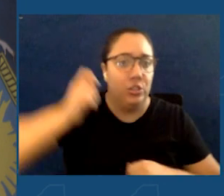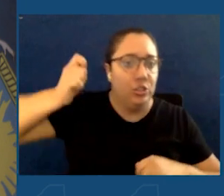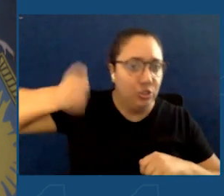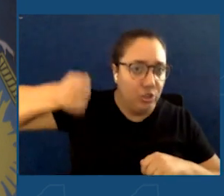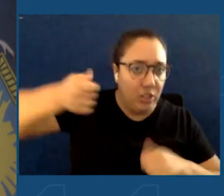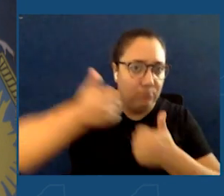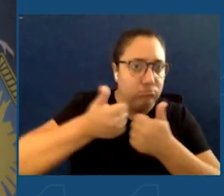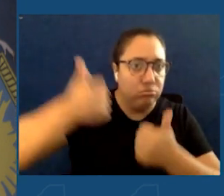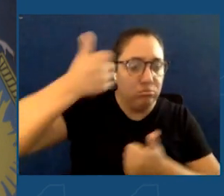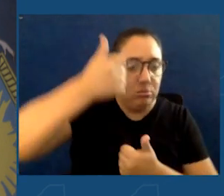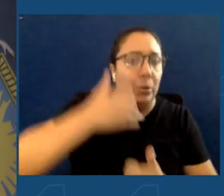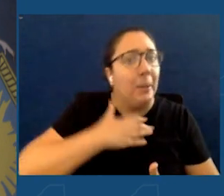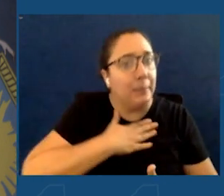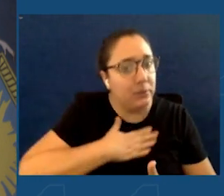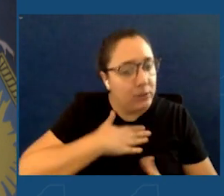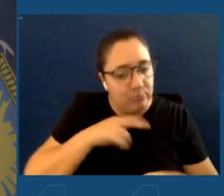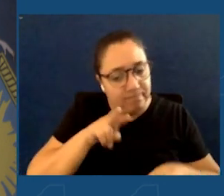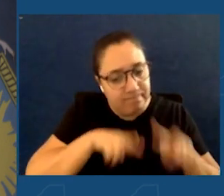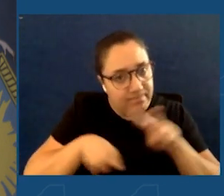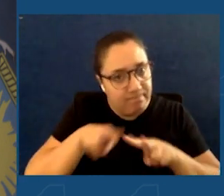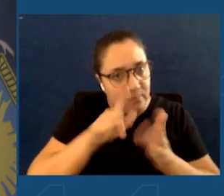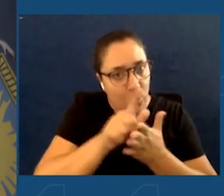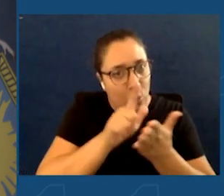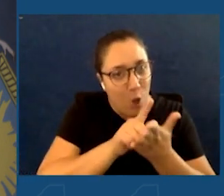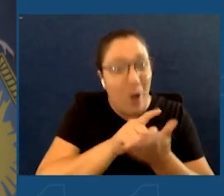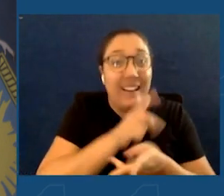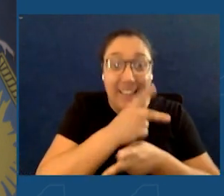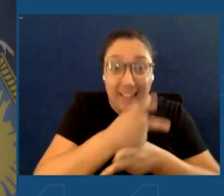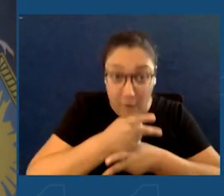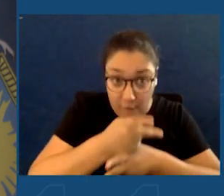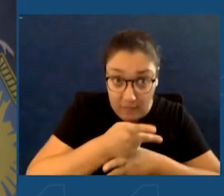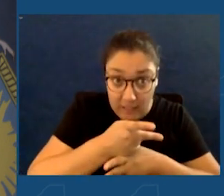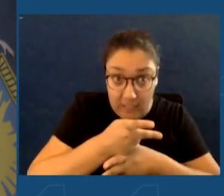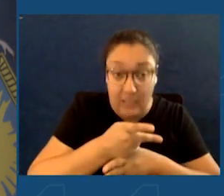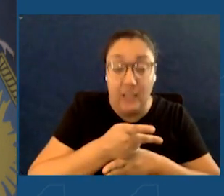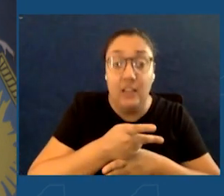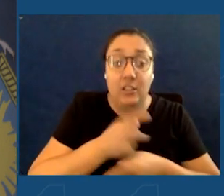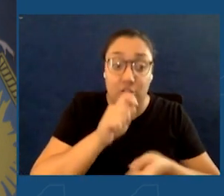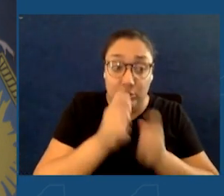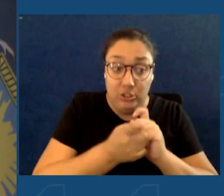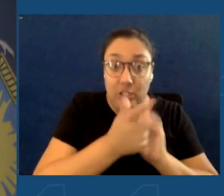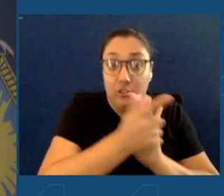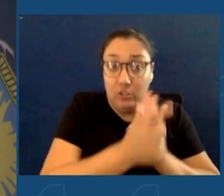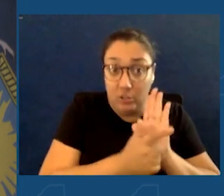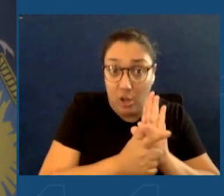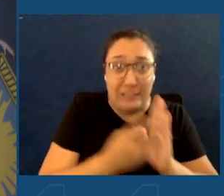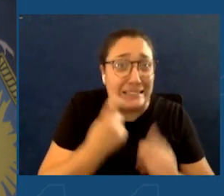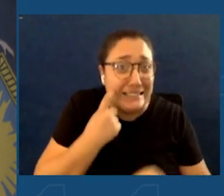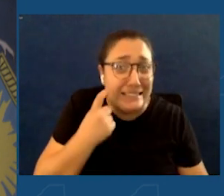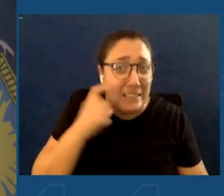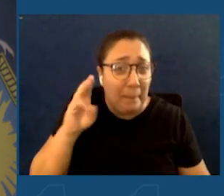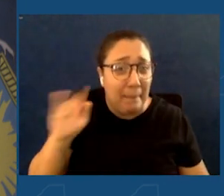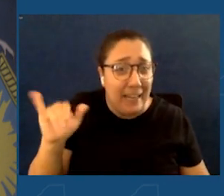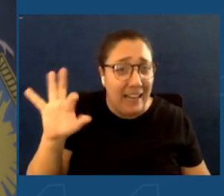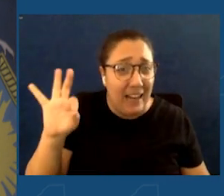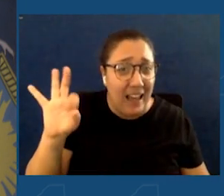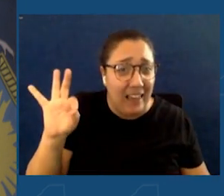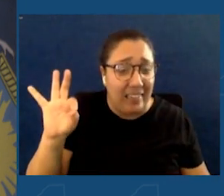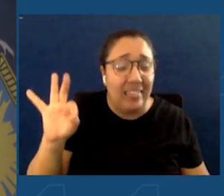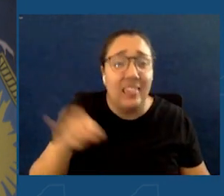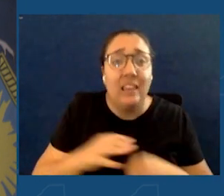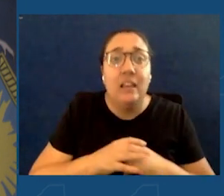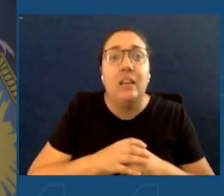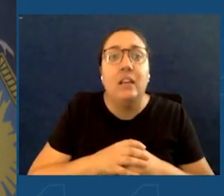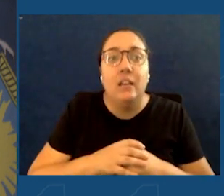to closely examine the laws that were changed and in effect as of May 9th, worked on in a very thoughtful